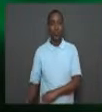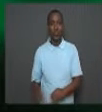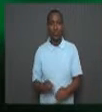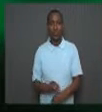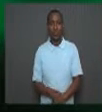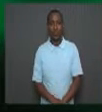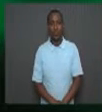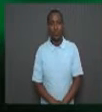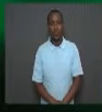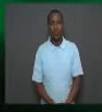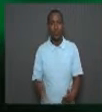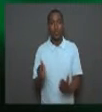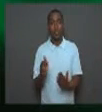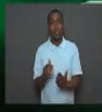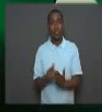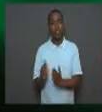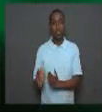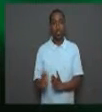Students, let's get ready.